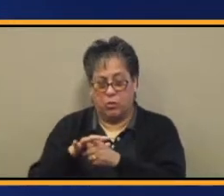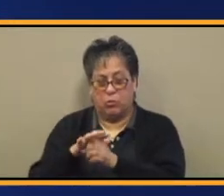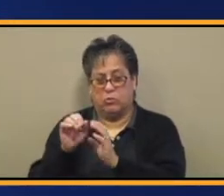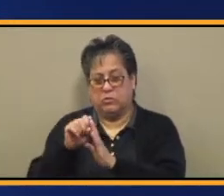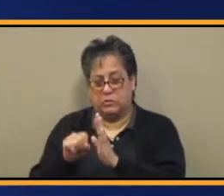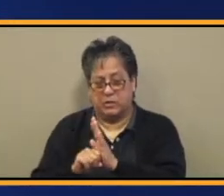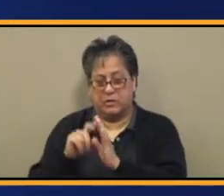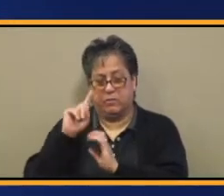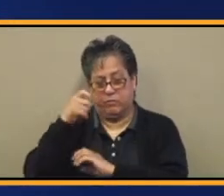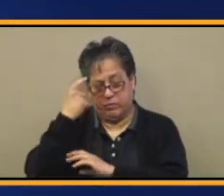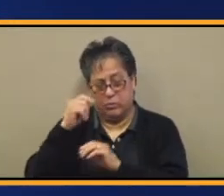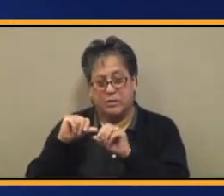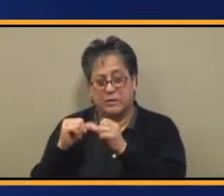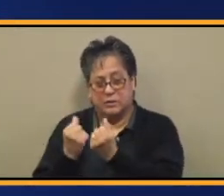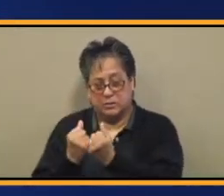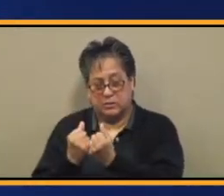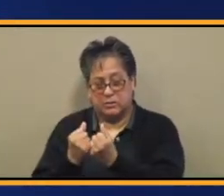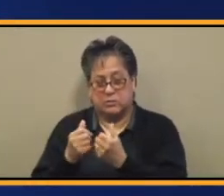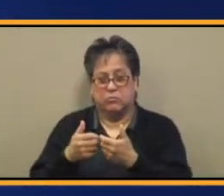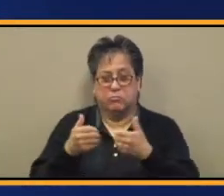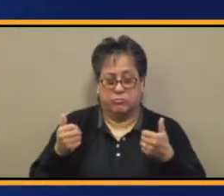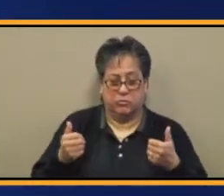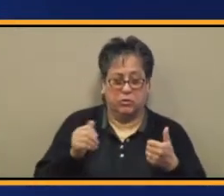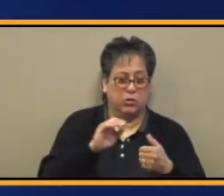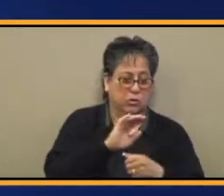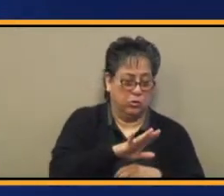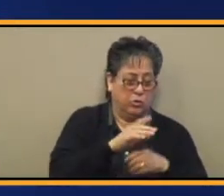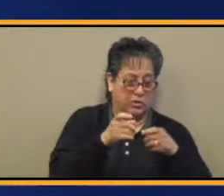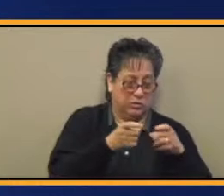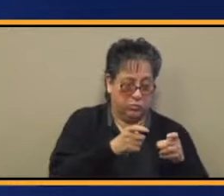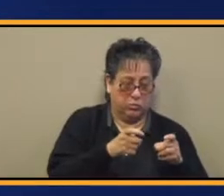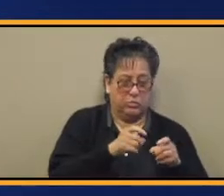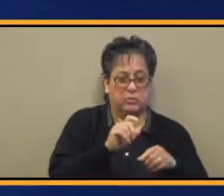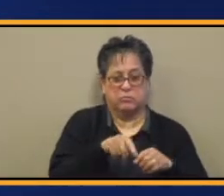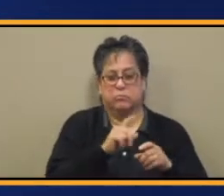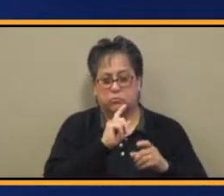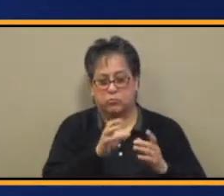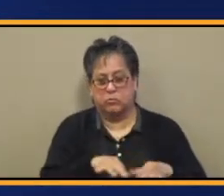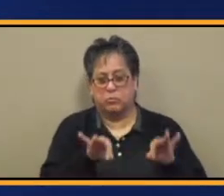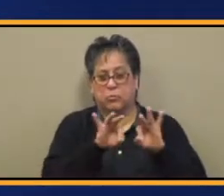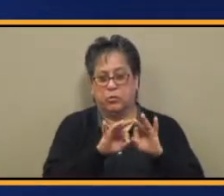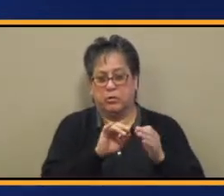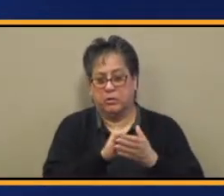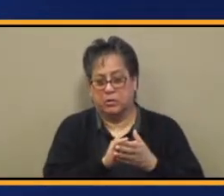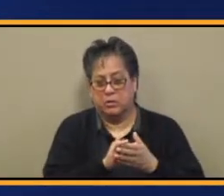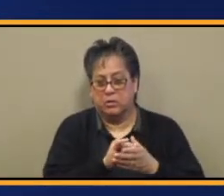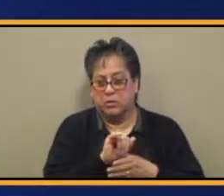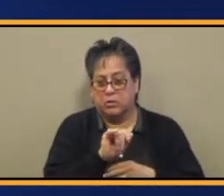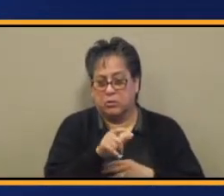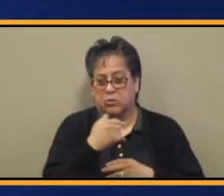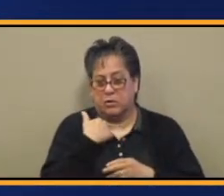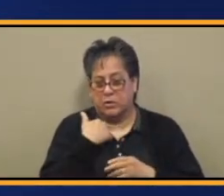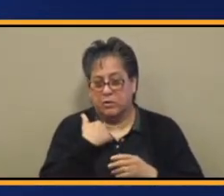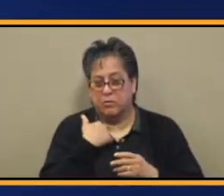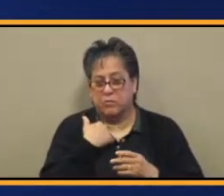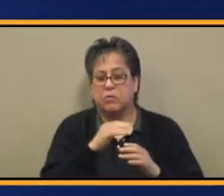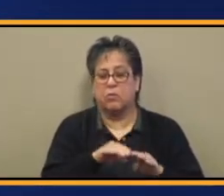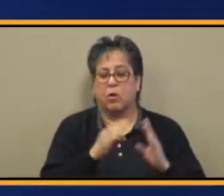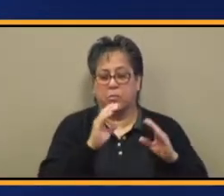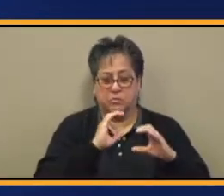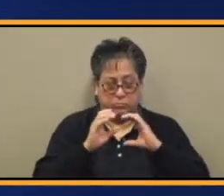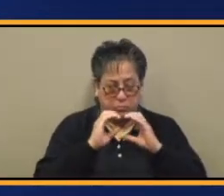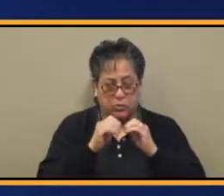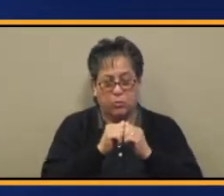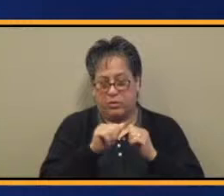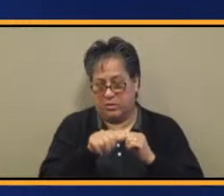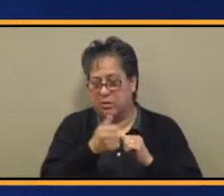and federal agencies. While you all are in control, I think it's really important to note that you all have a very seamless and open communication with all of